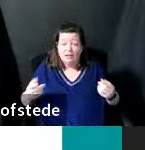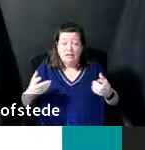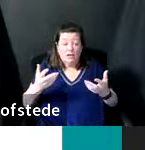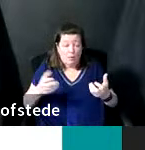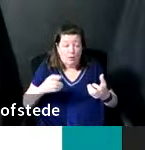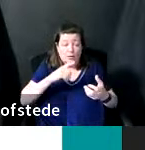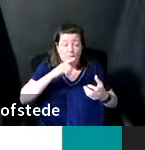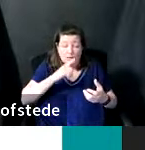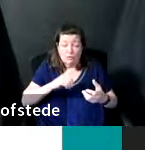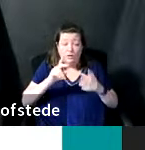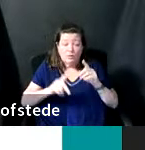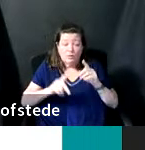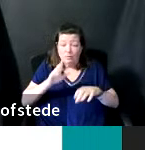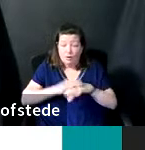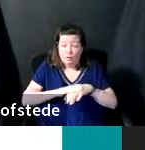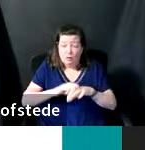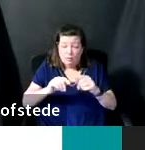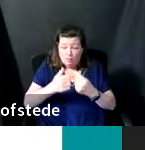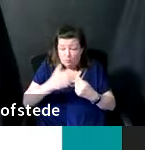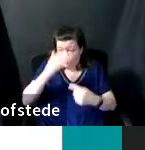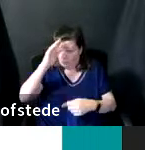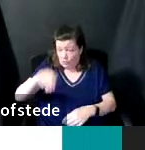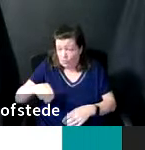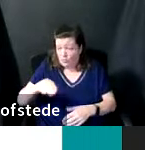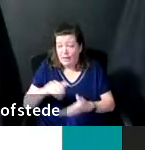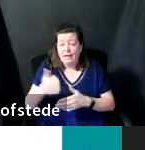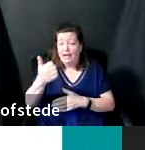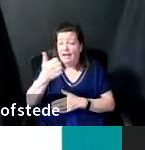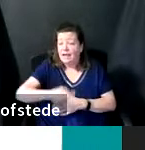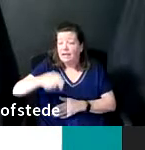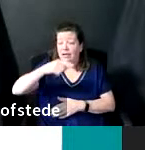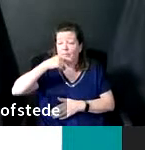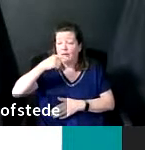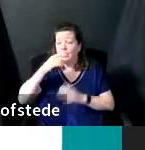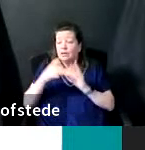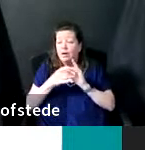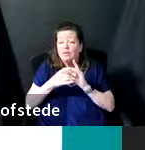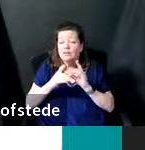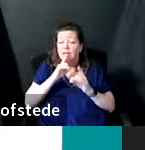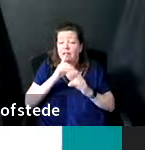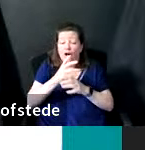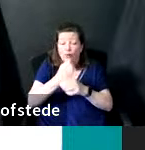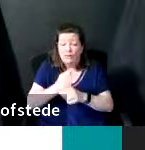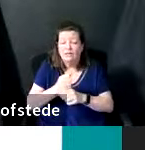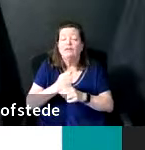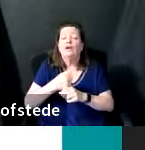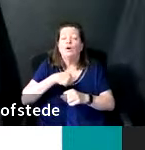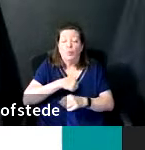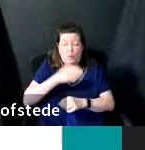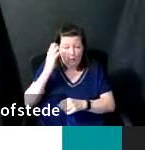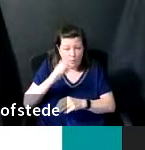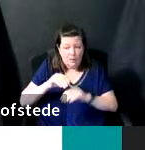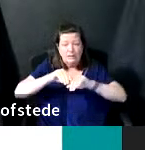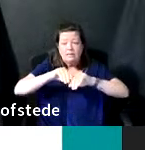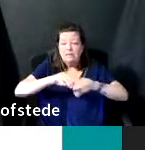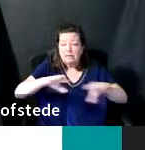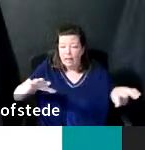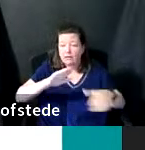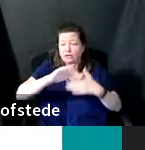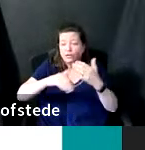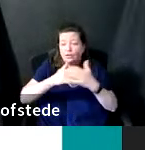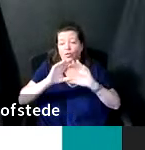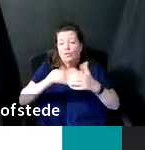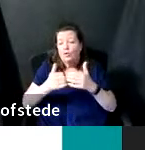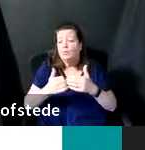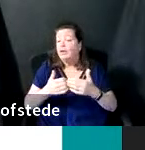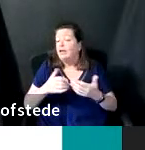the community advisory group know that any public comments that are received, we do send on to you, and that has